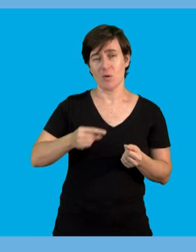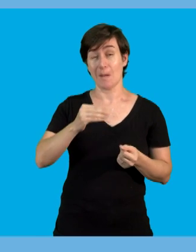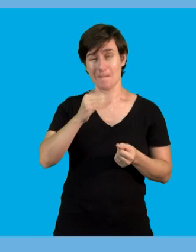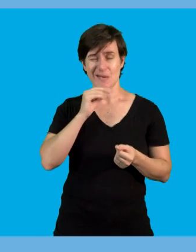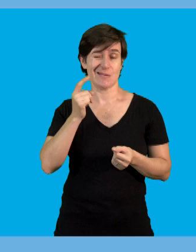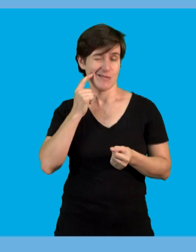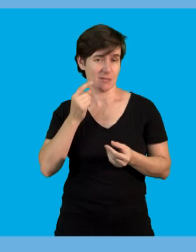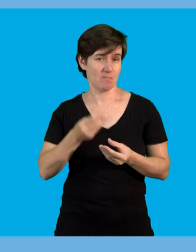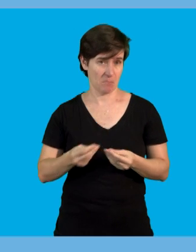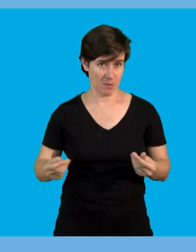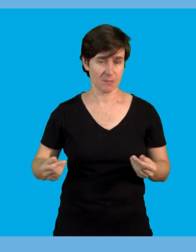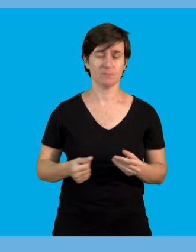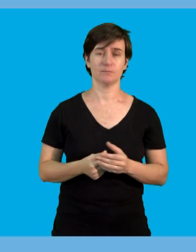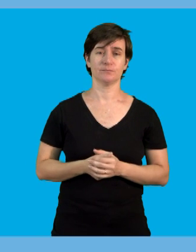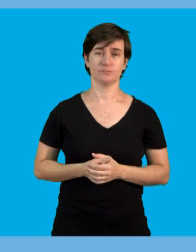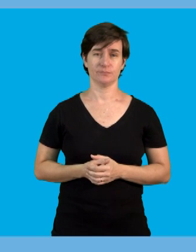melting point.